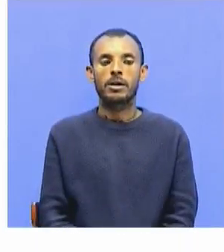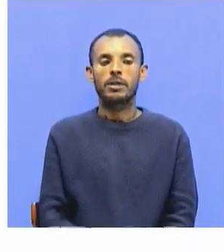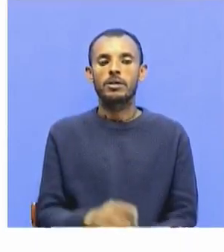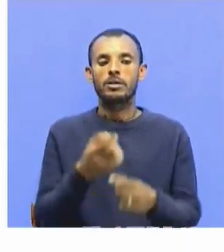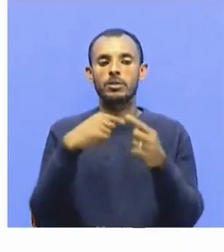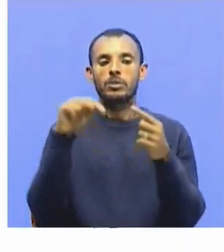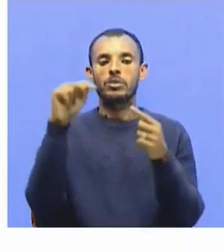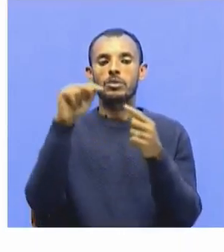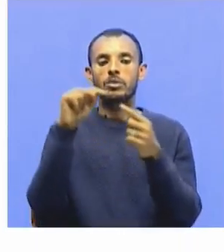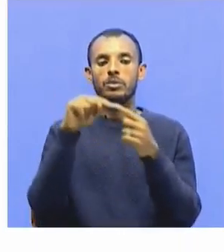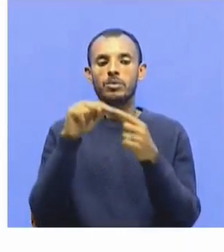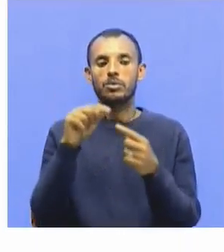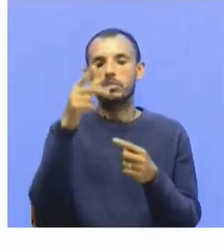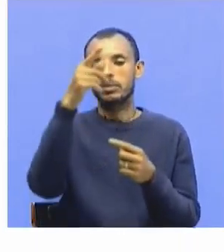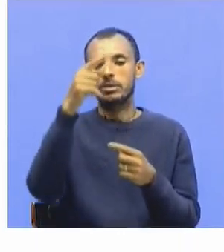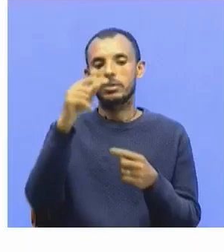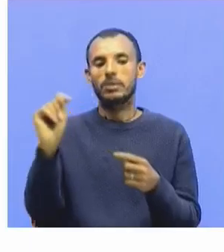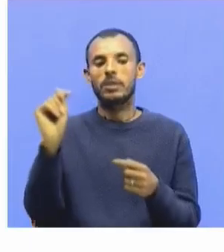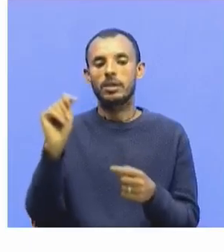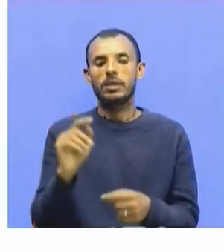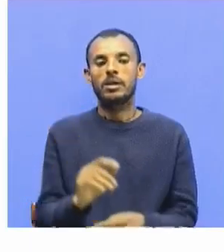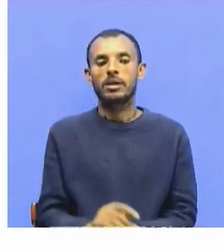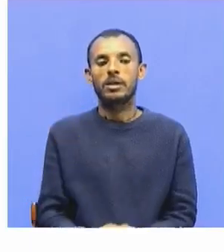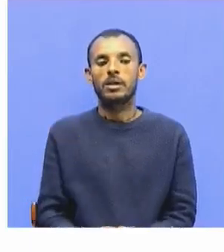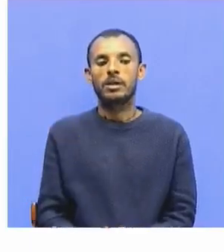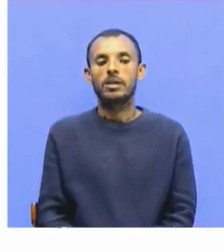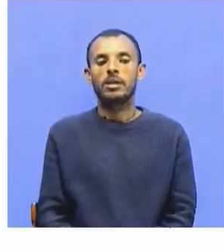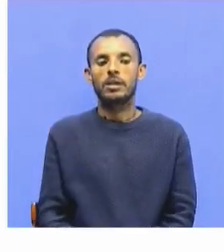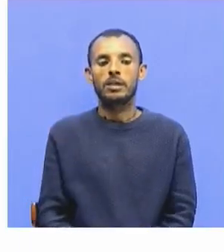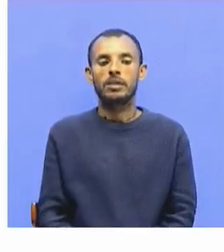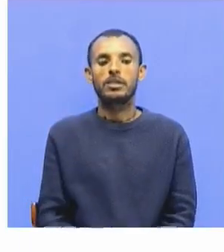to the store.